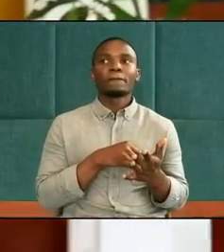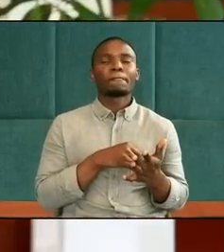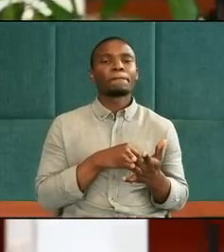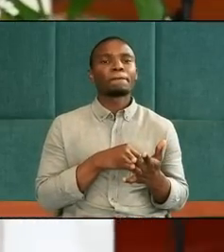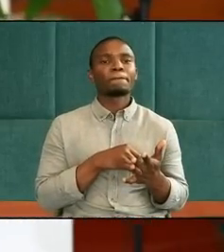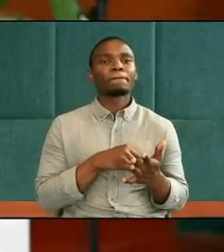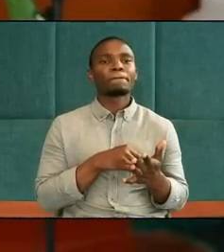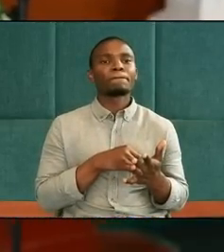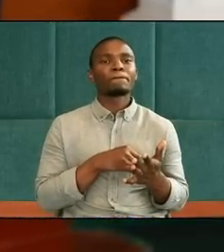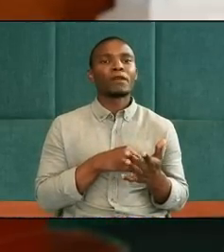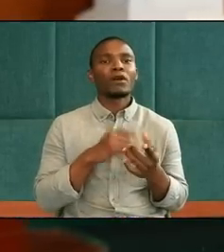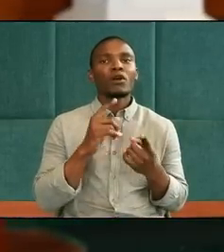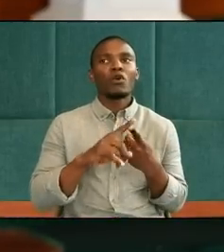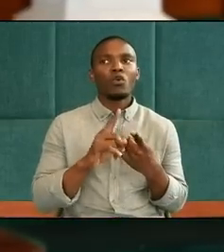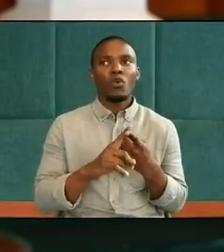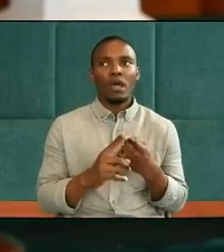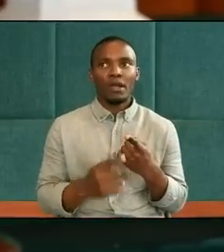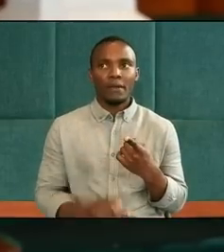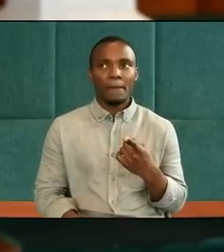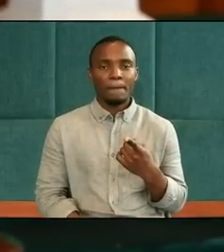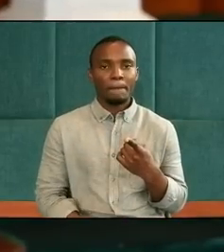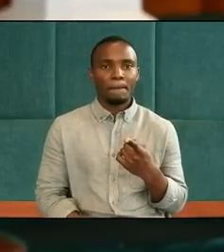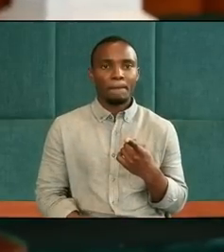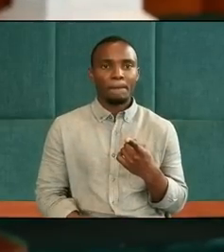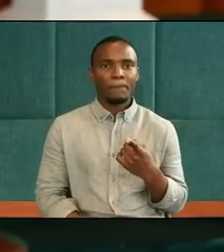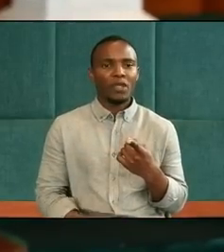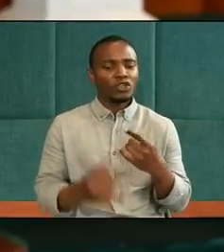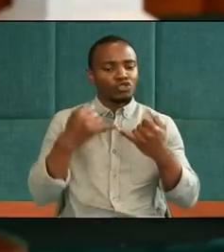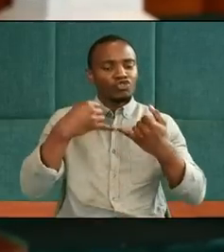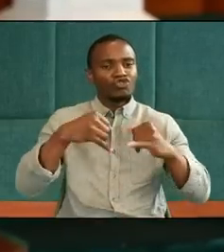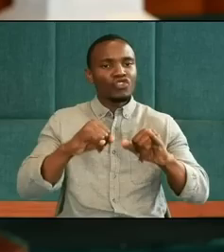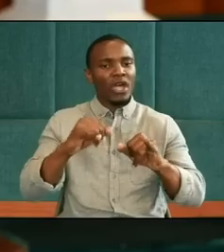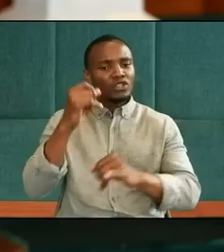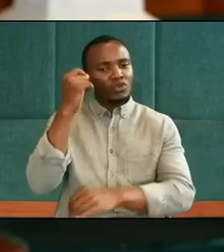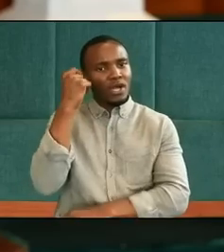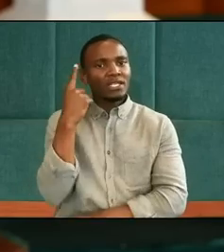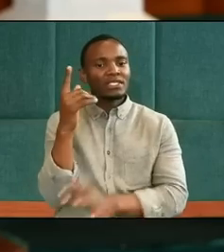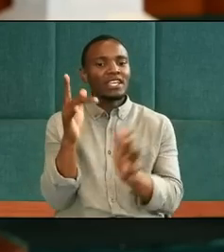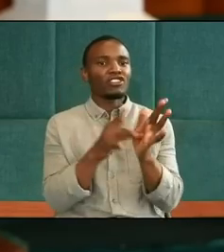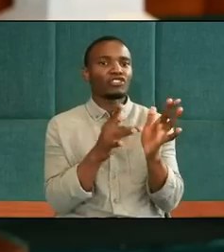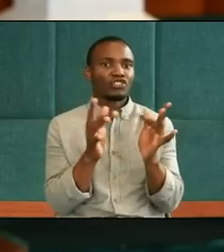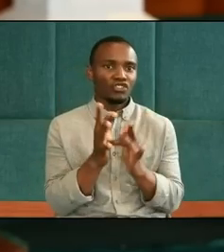one of them is to try and understand Jesus,